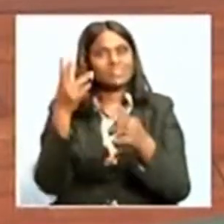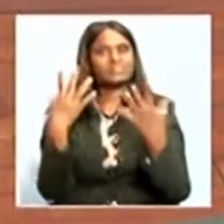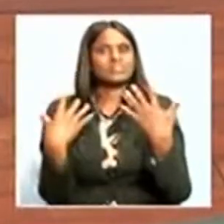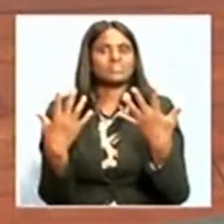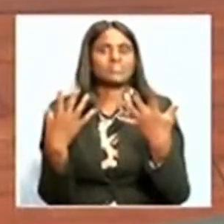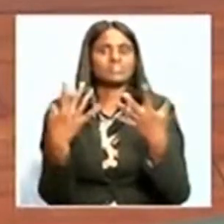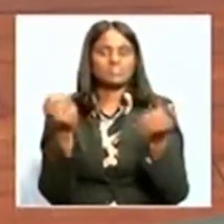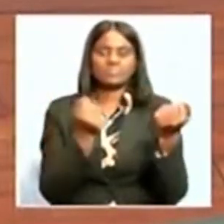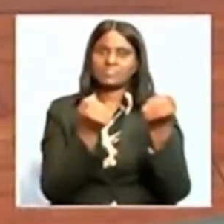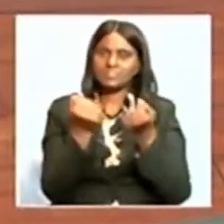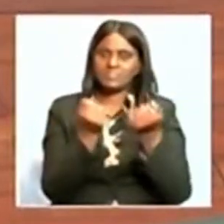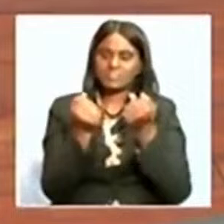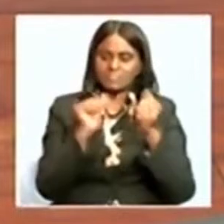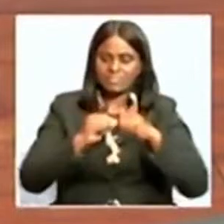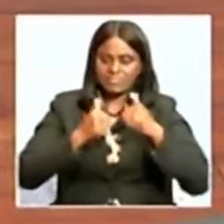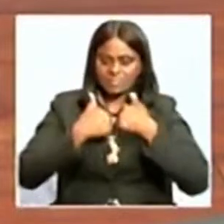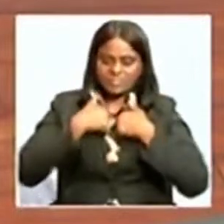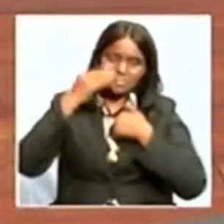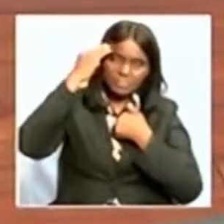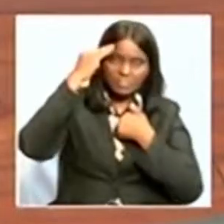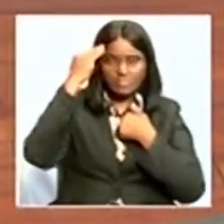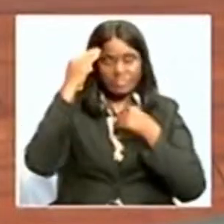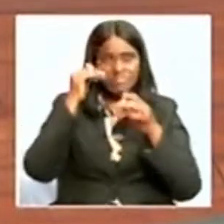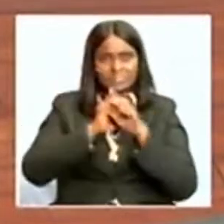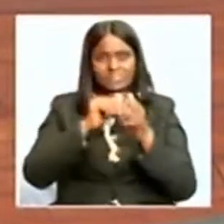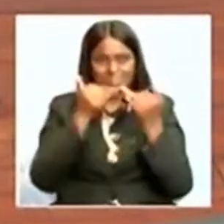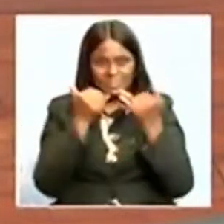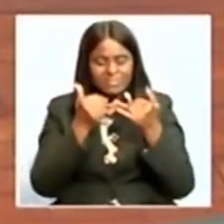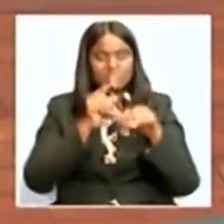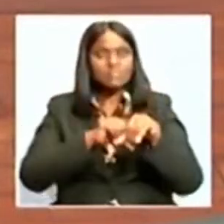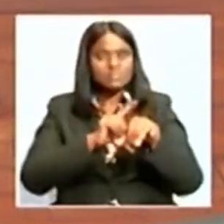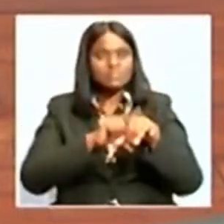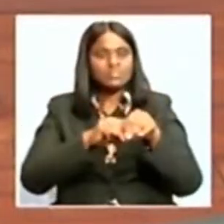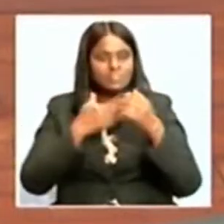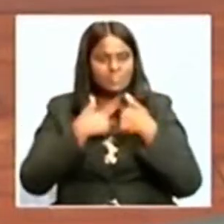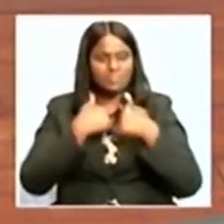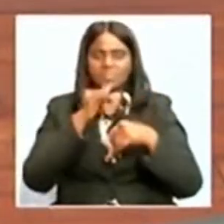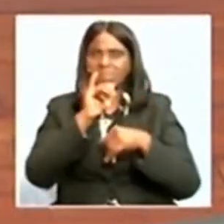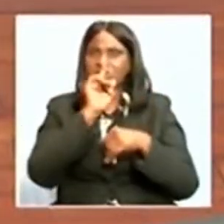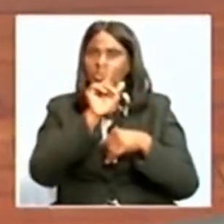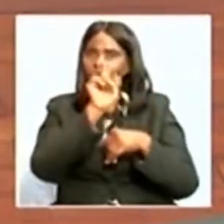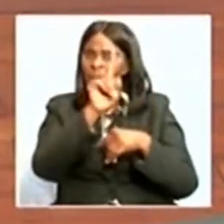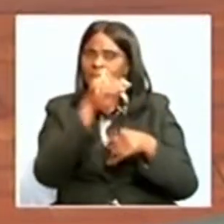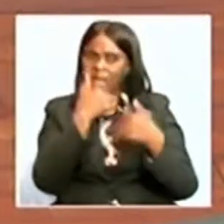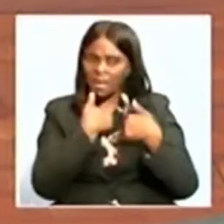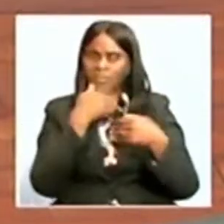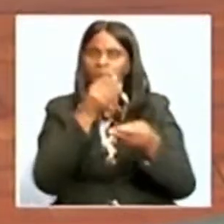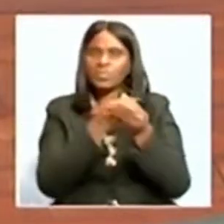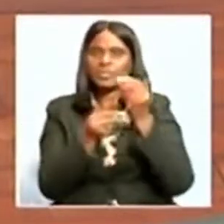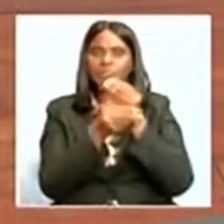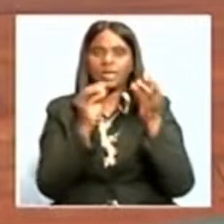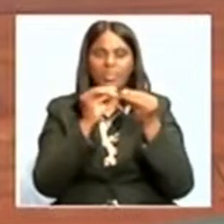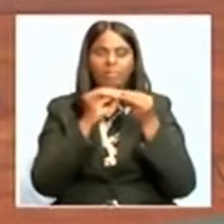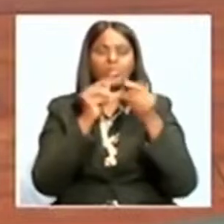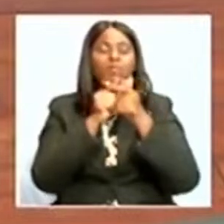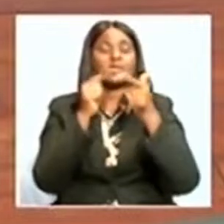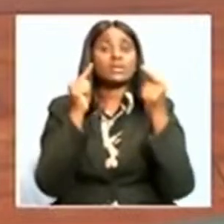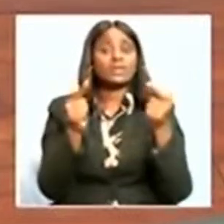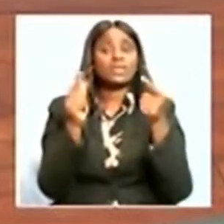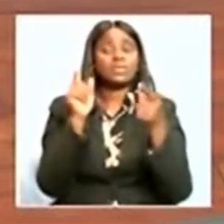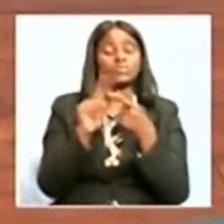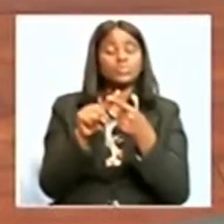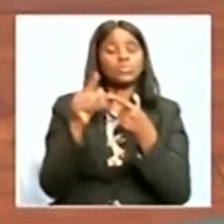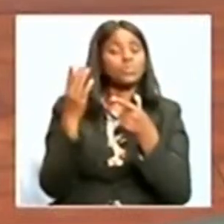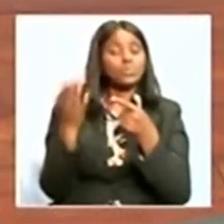motor vehicles, as we have known in this 21st century, is one that has contributed greatly